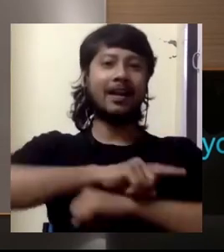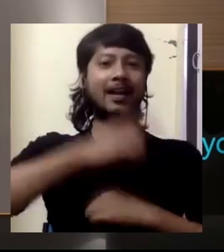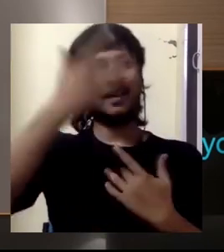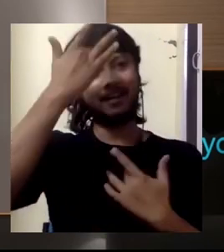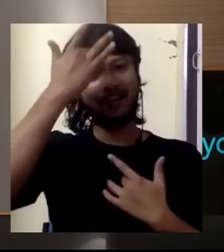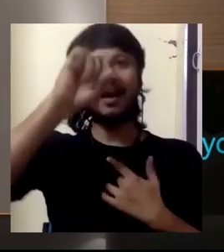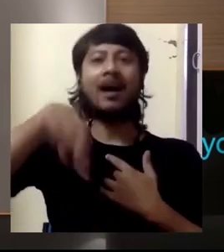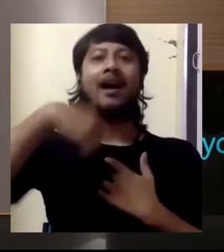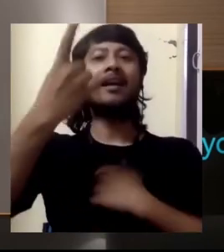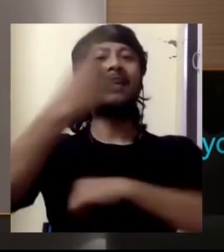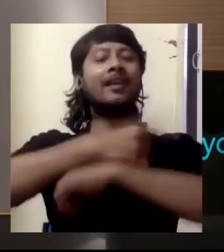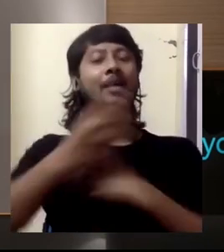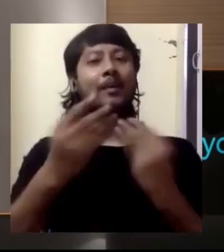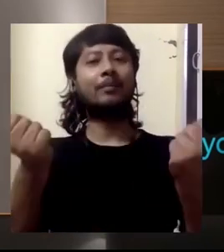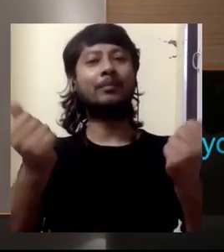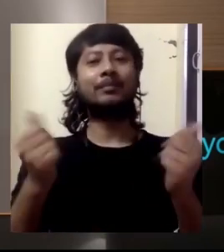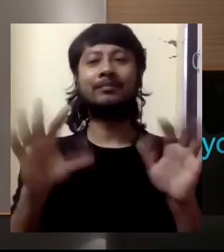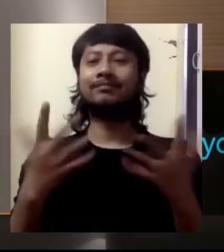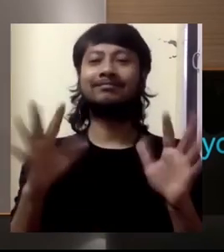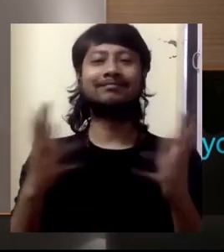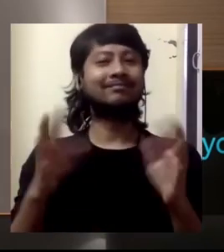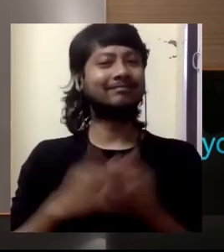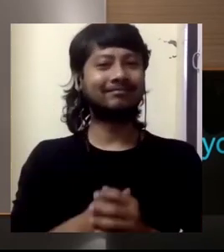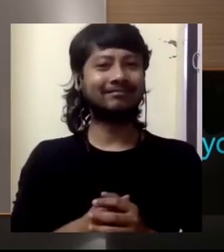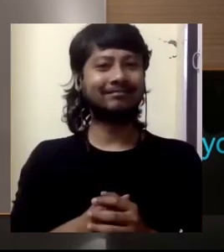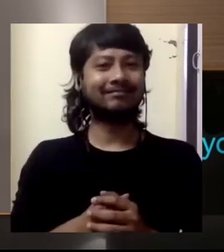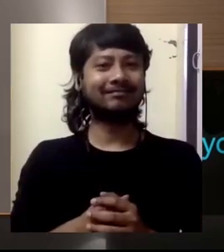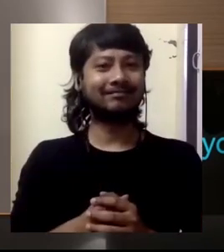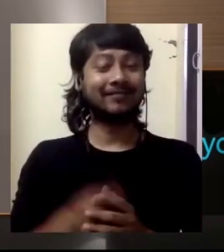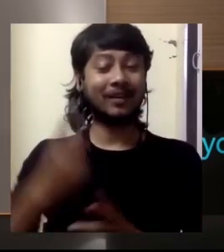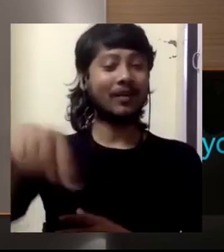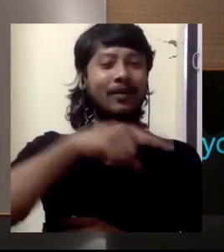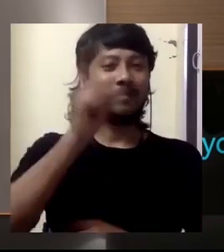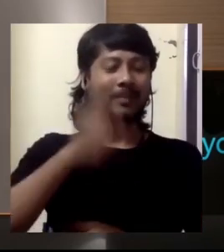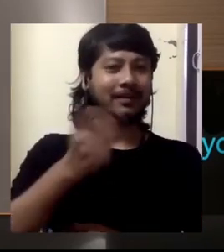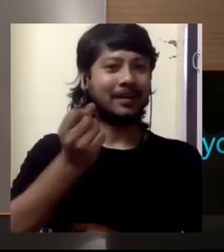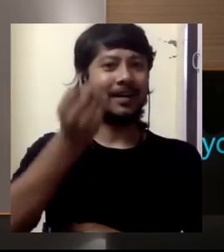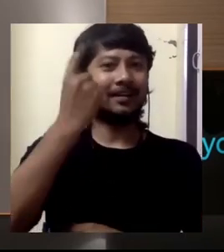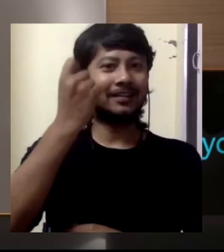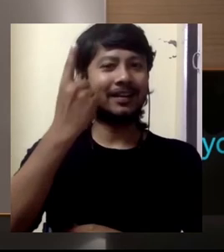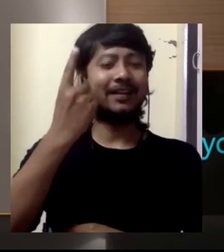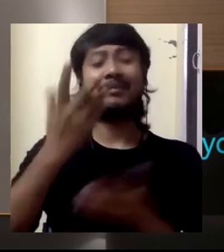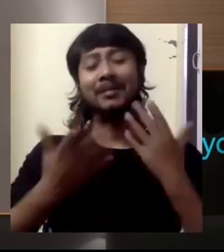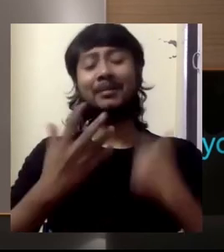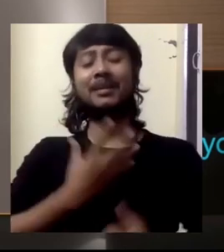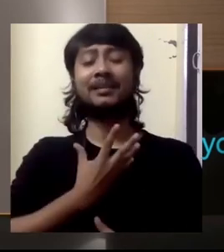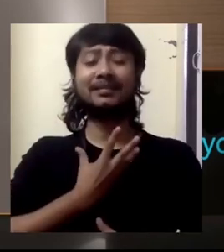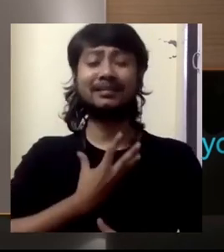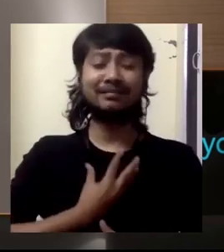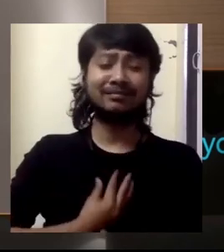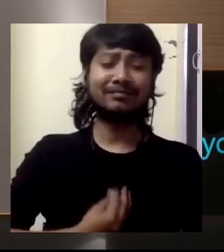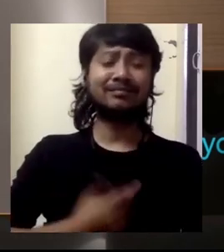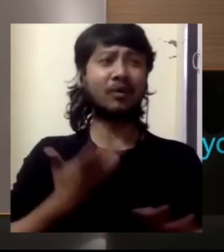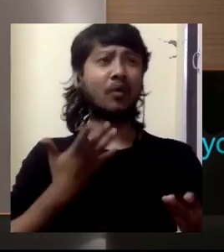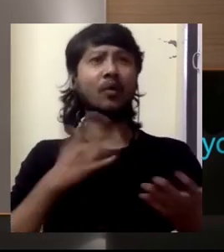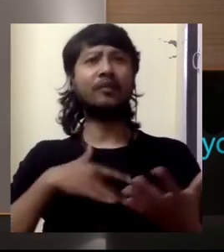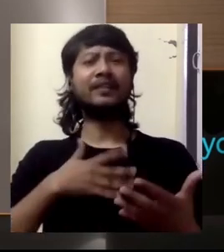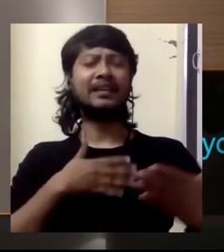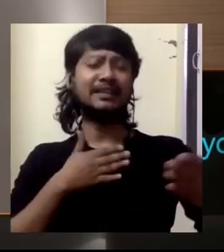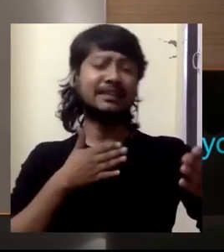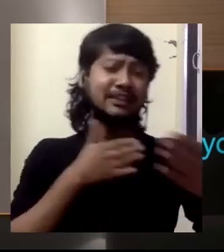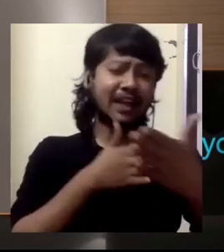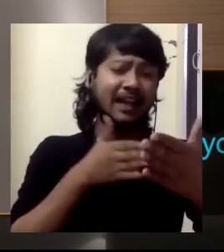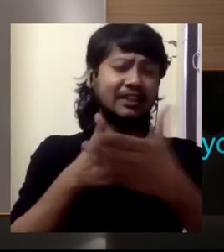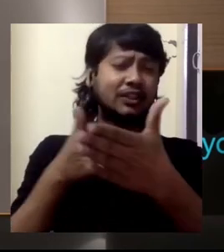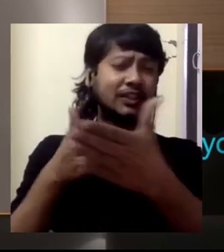if we were to just say at some point or the other, because of grief, because of challenges, because of whatever it might be, we all